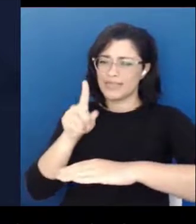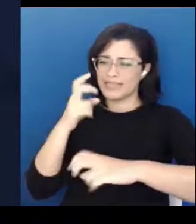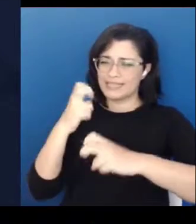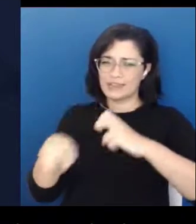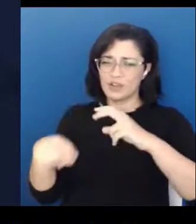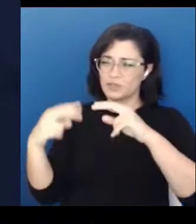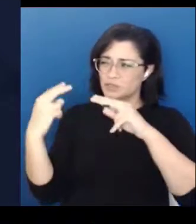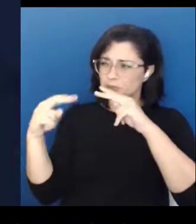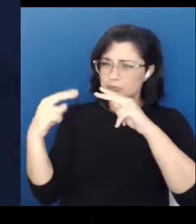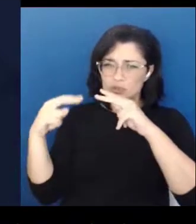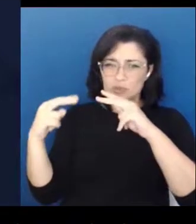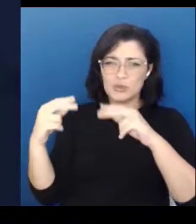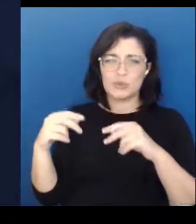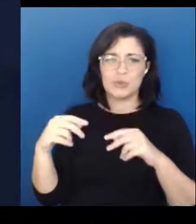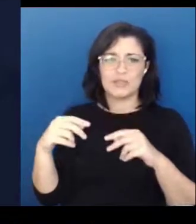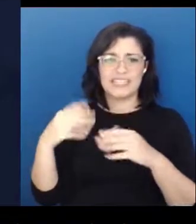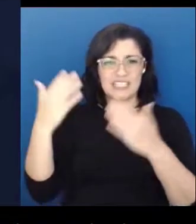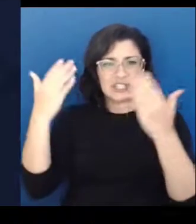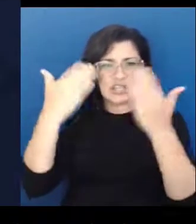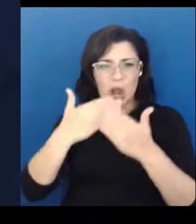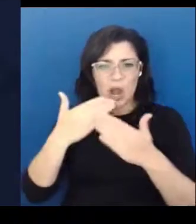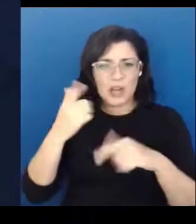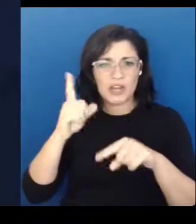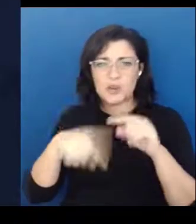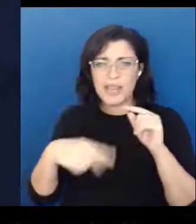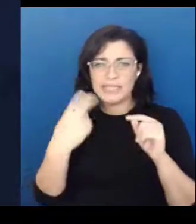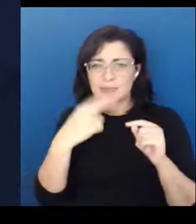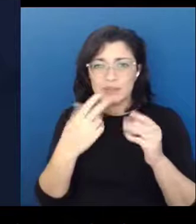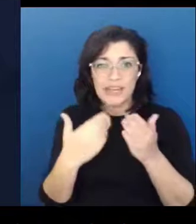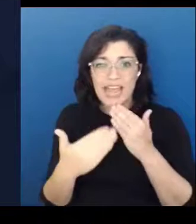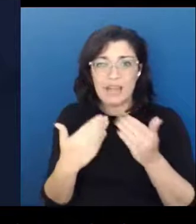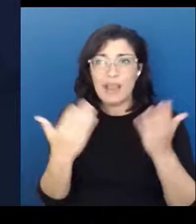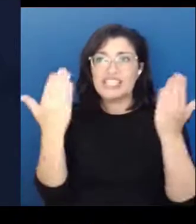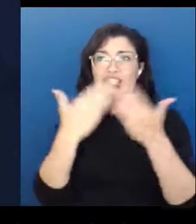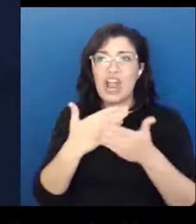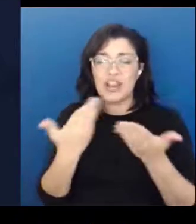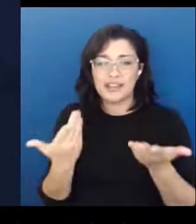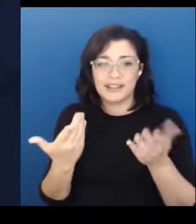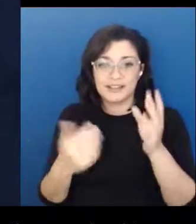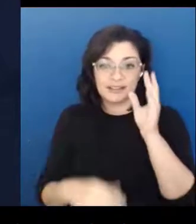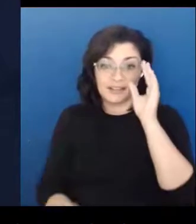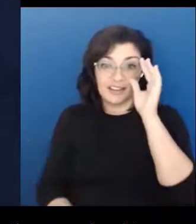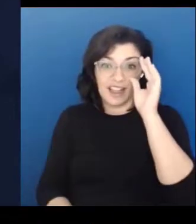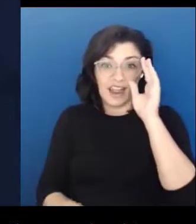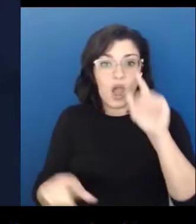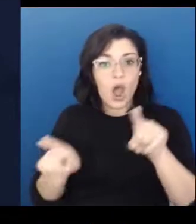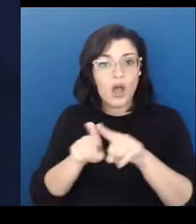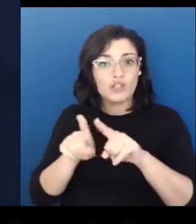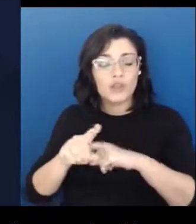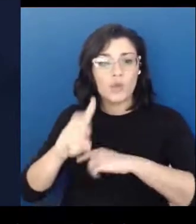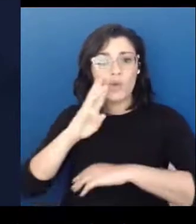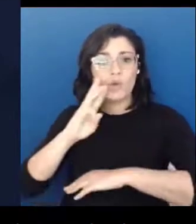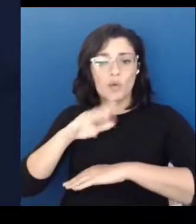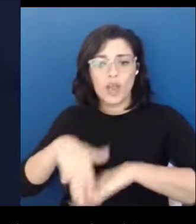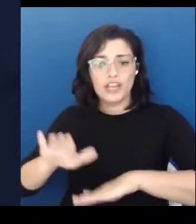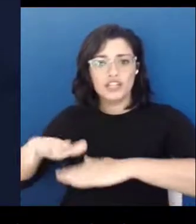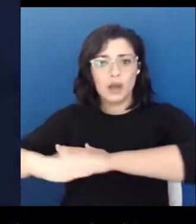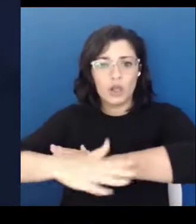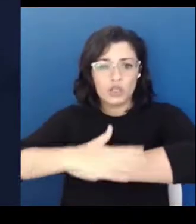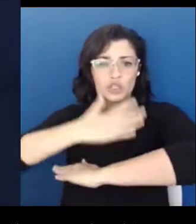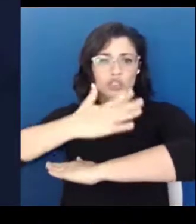read anyway, even if you could see his lips. And there's waves rolling in, which kind of interferes with the speech